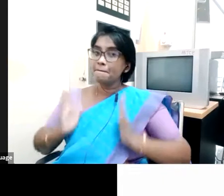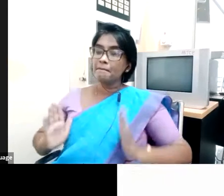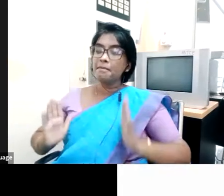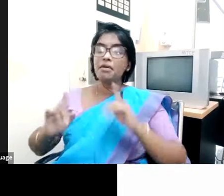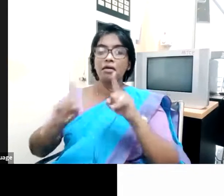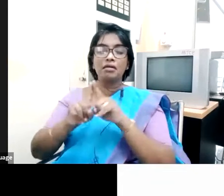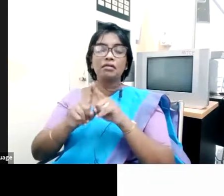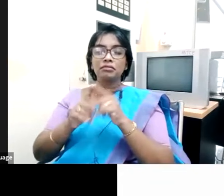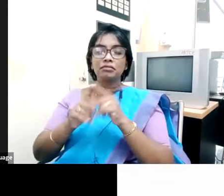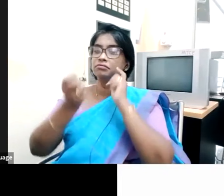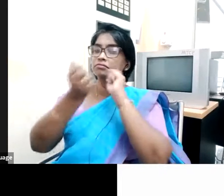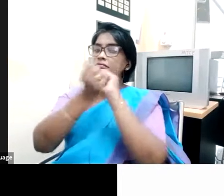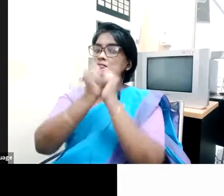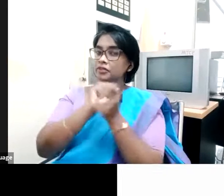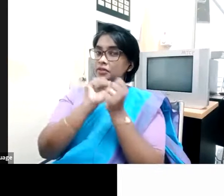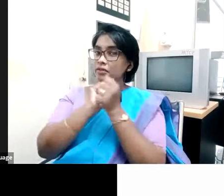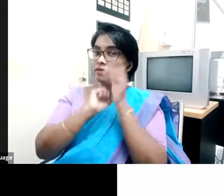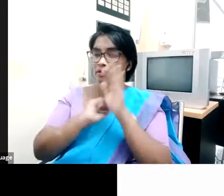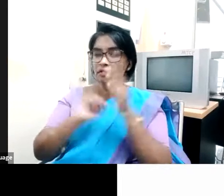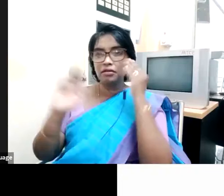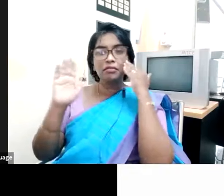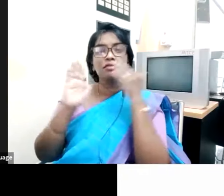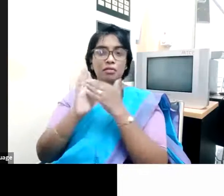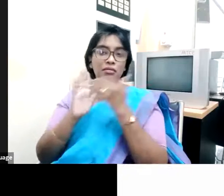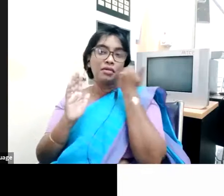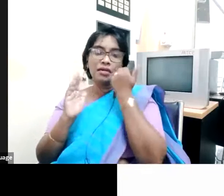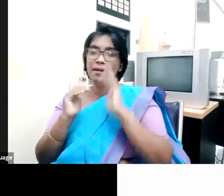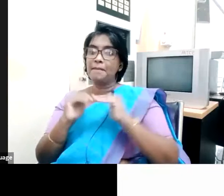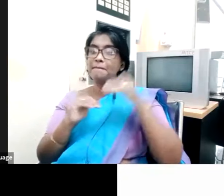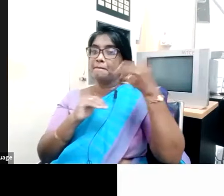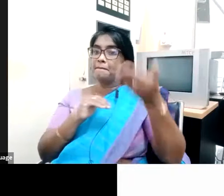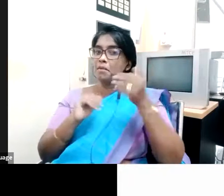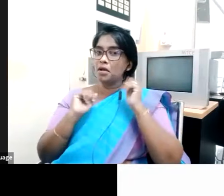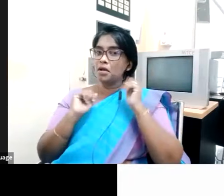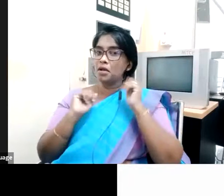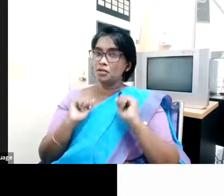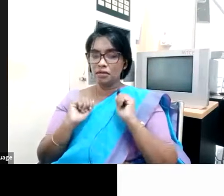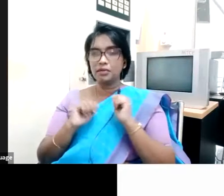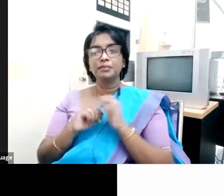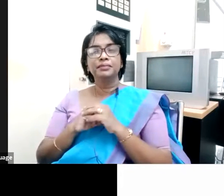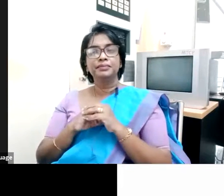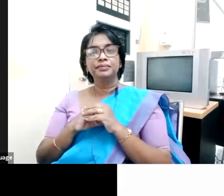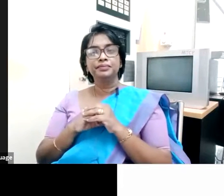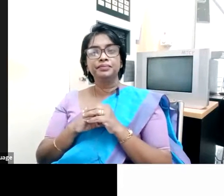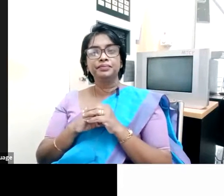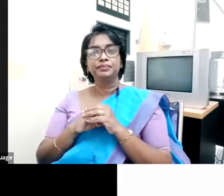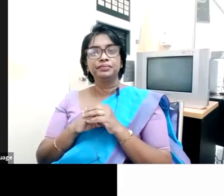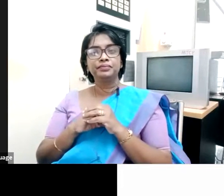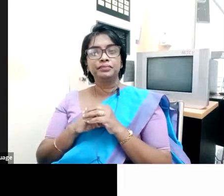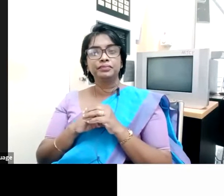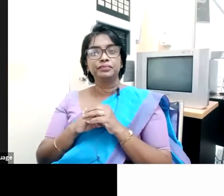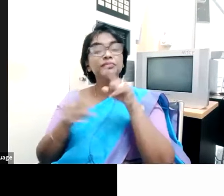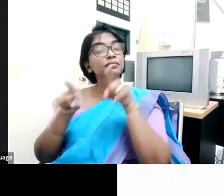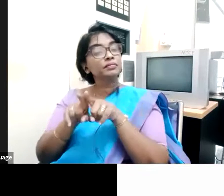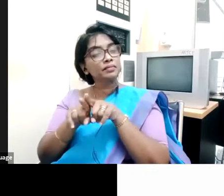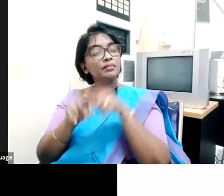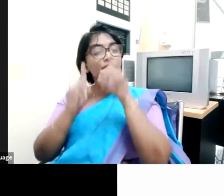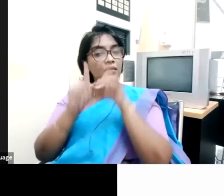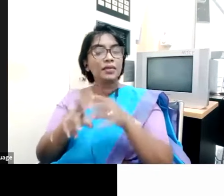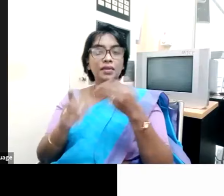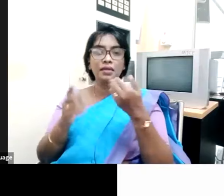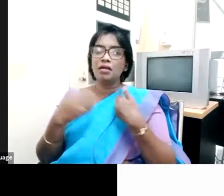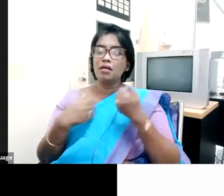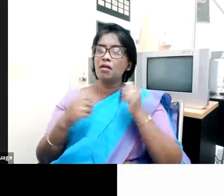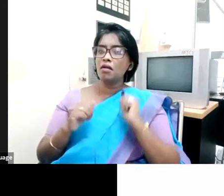can also, be alert to and see what how you can promote this through trade policies and trade